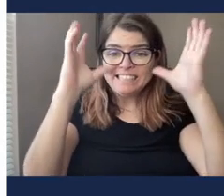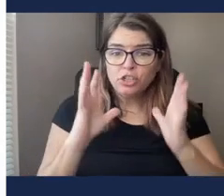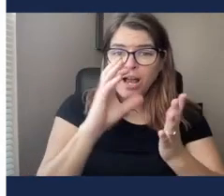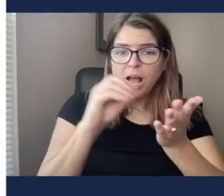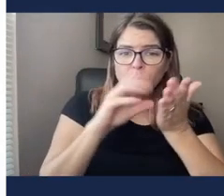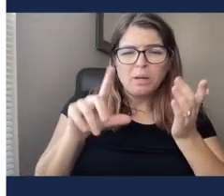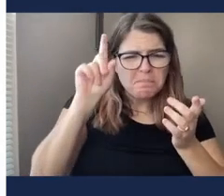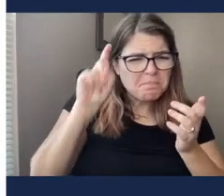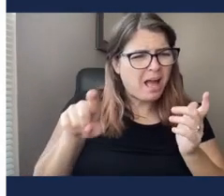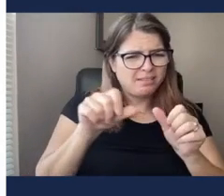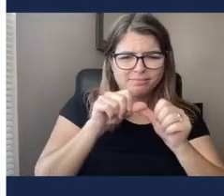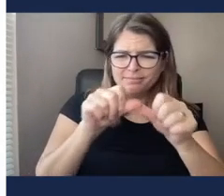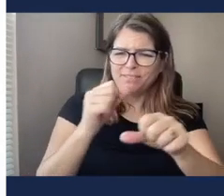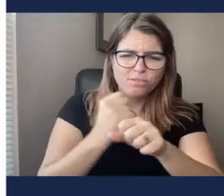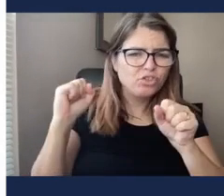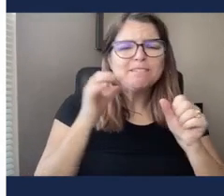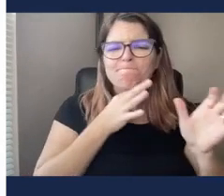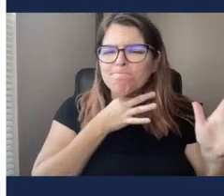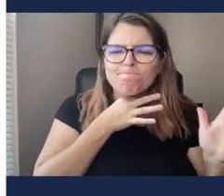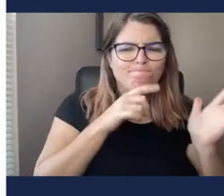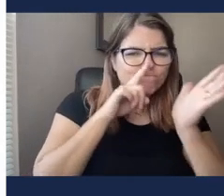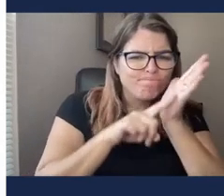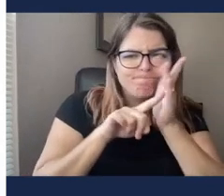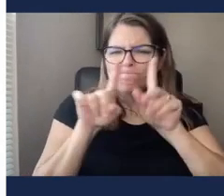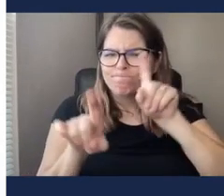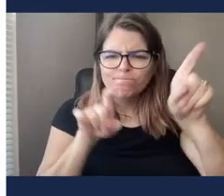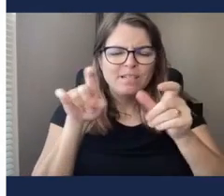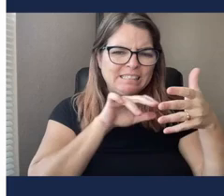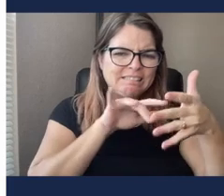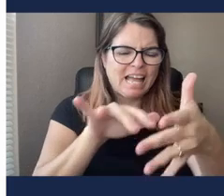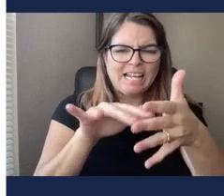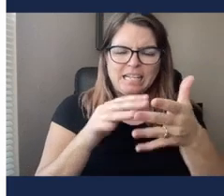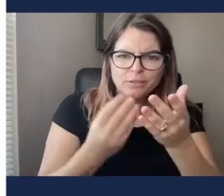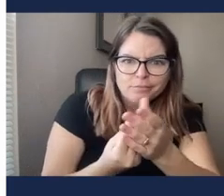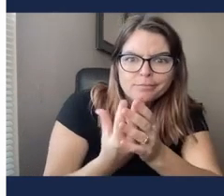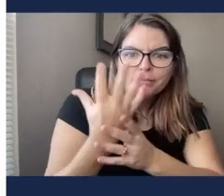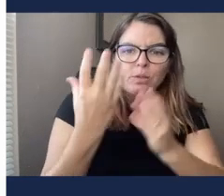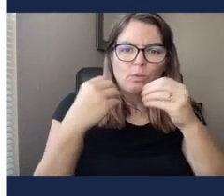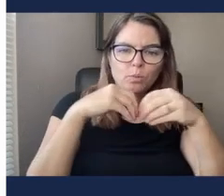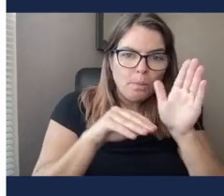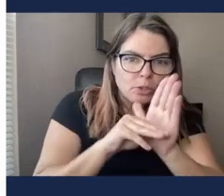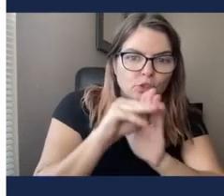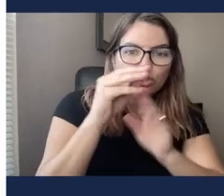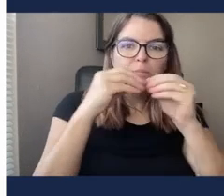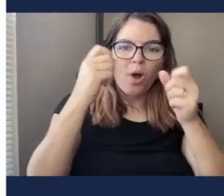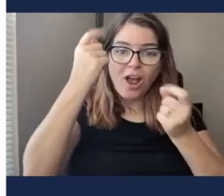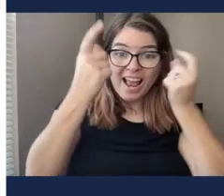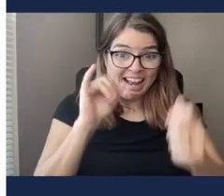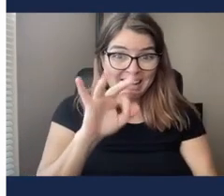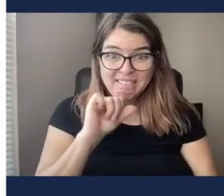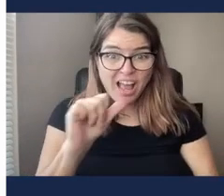remain free to inquire, to study, and to evaluate, to gain new maturity and understanding. Otherwise, our civilization